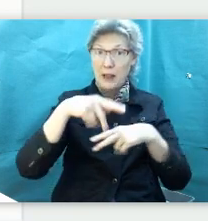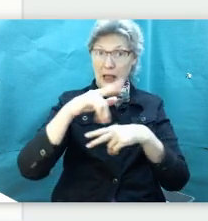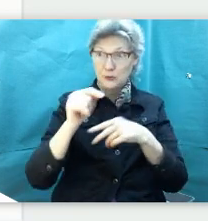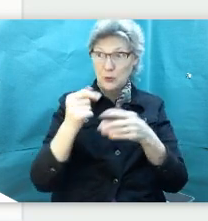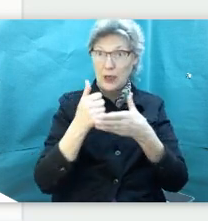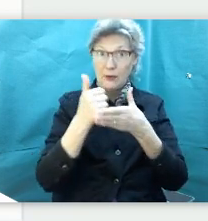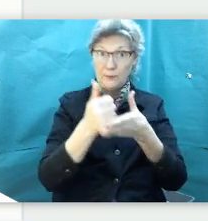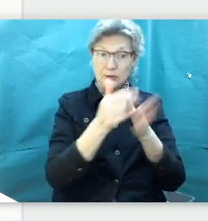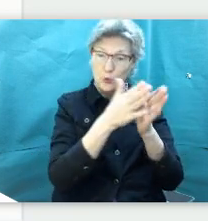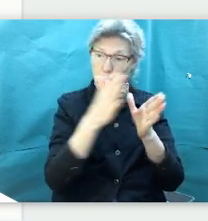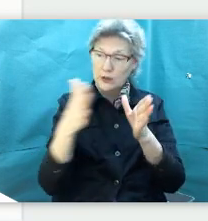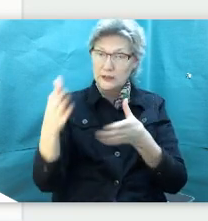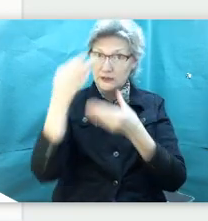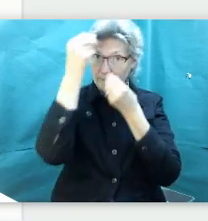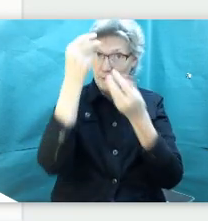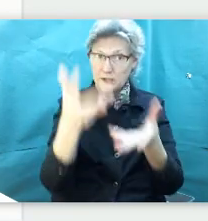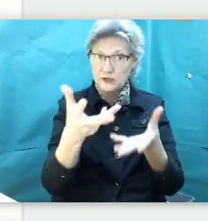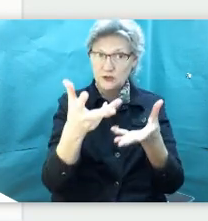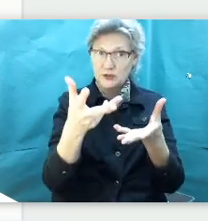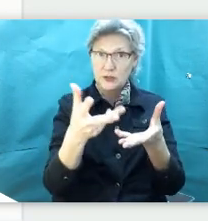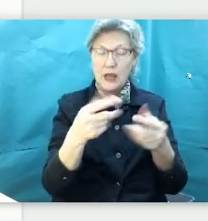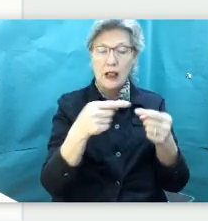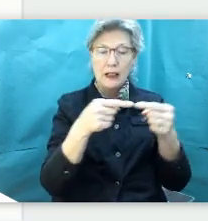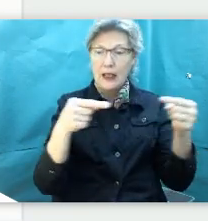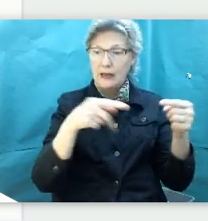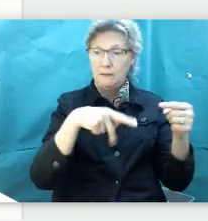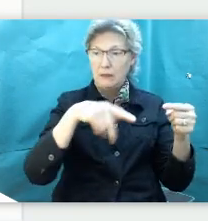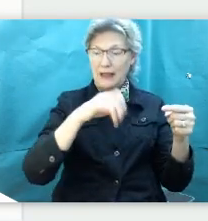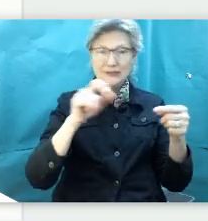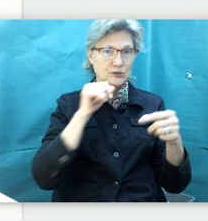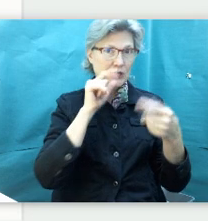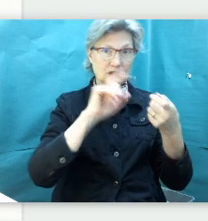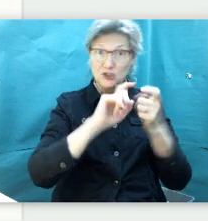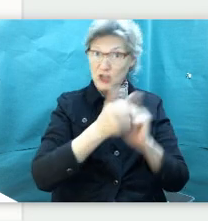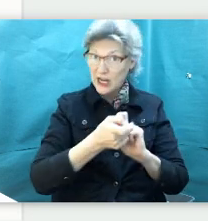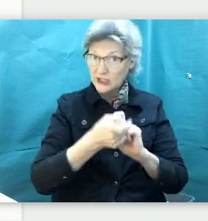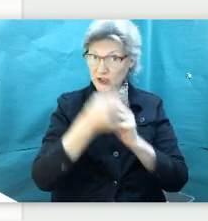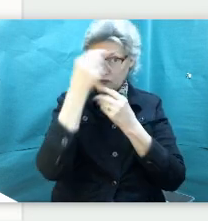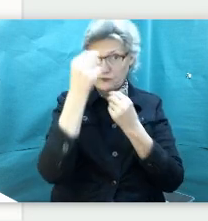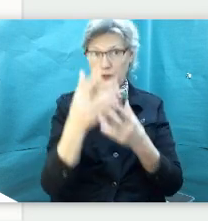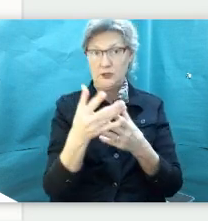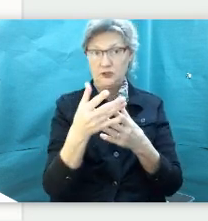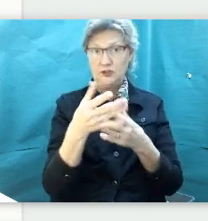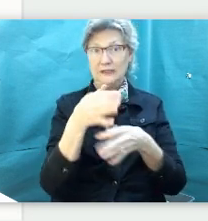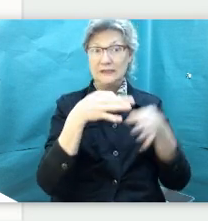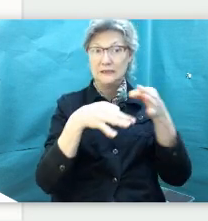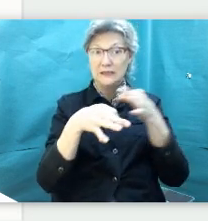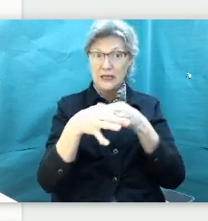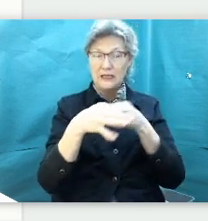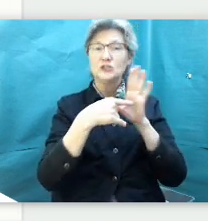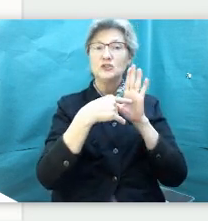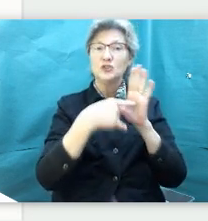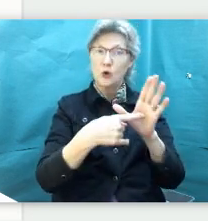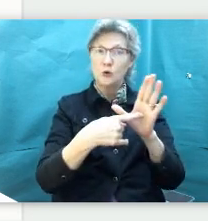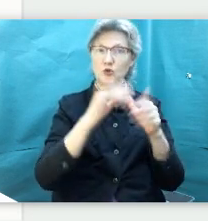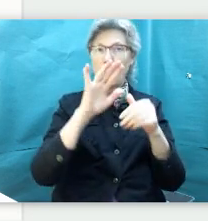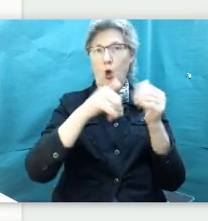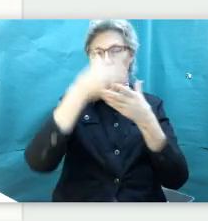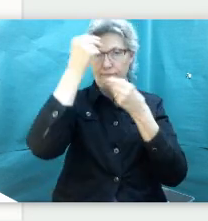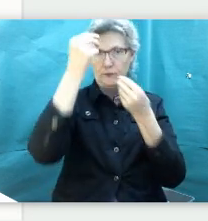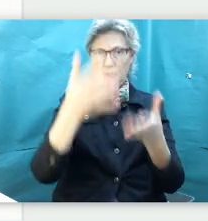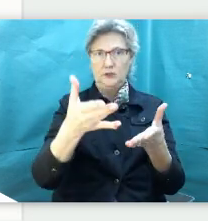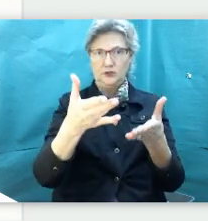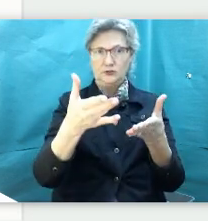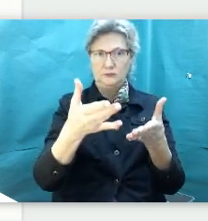to organize data. Line plots do not change any data. Instead, a line plot simply shows all the data